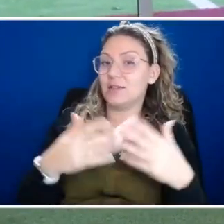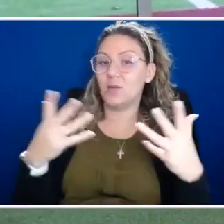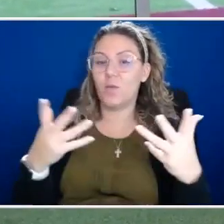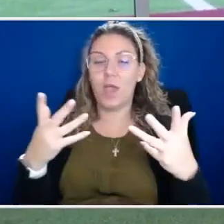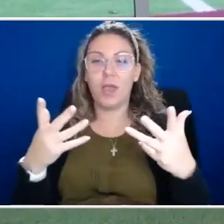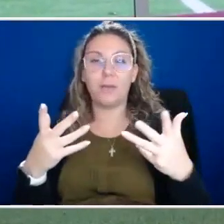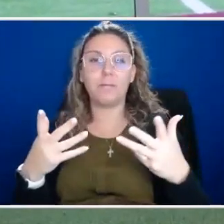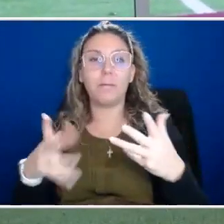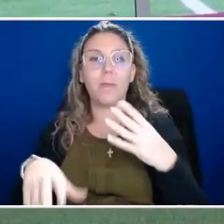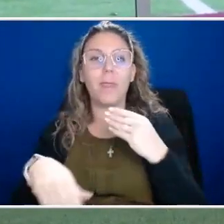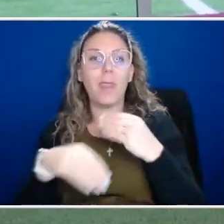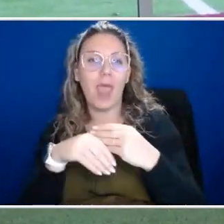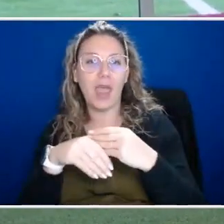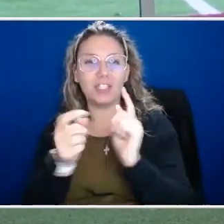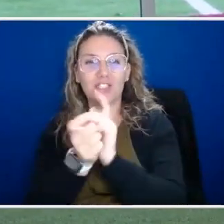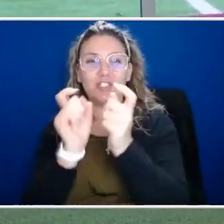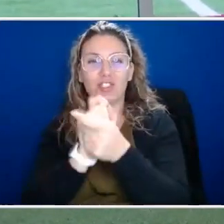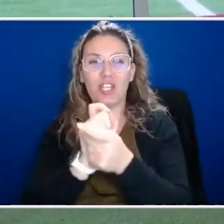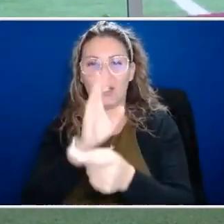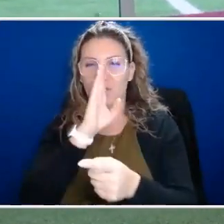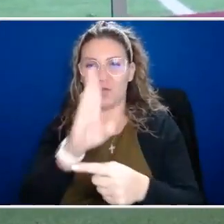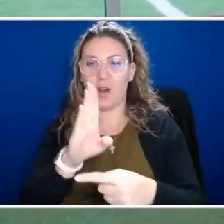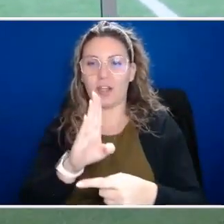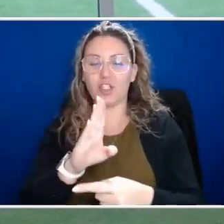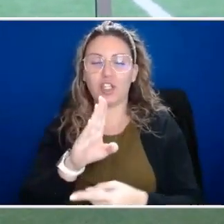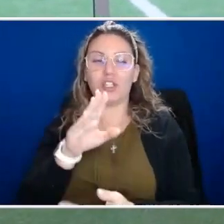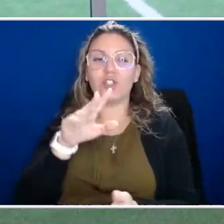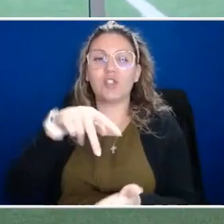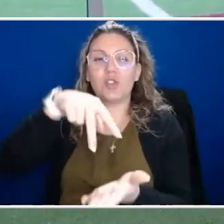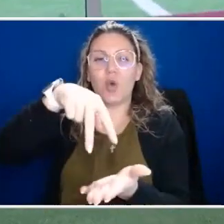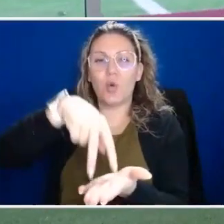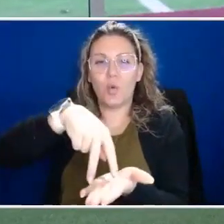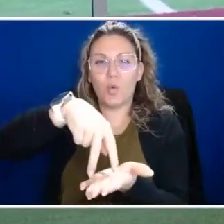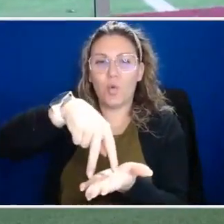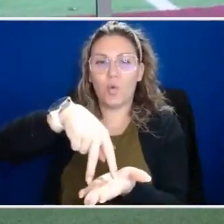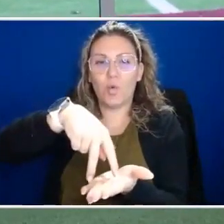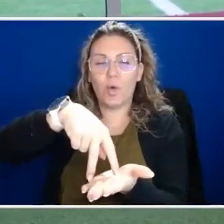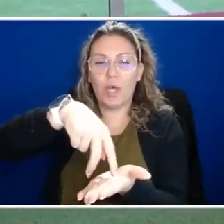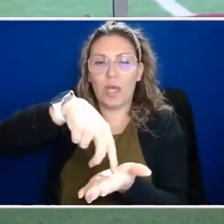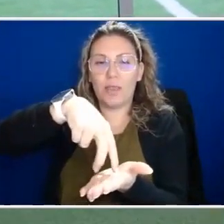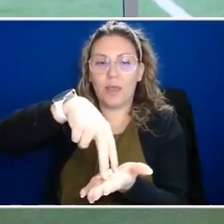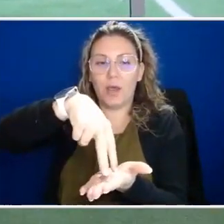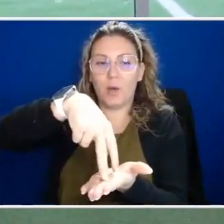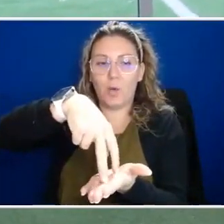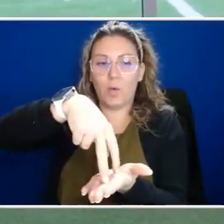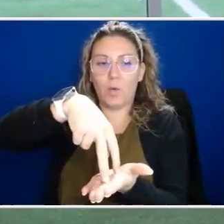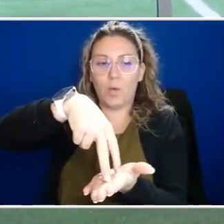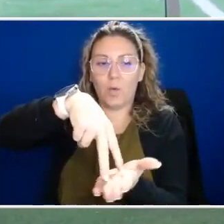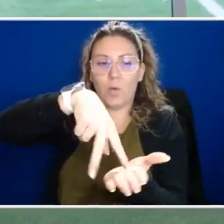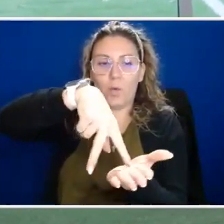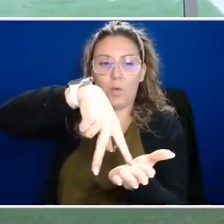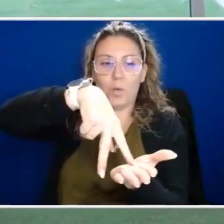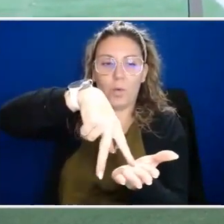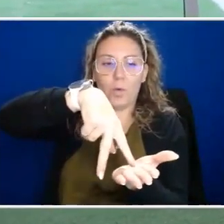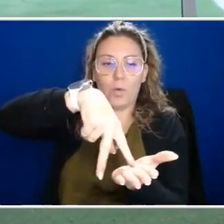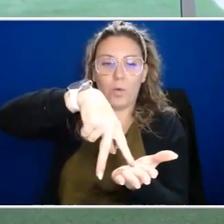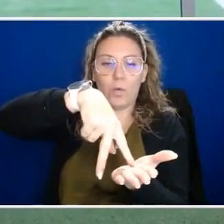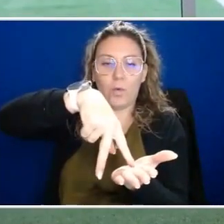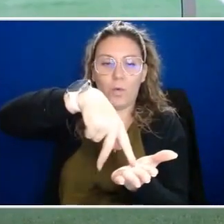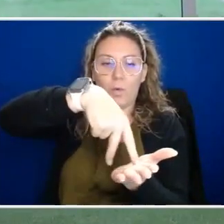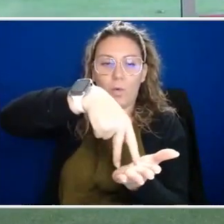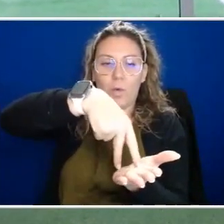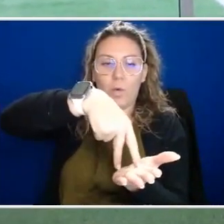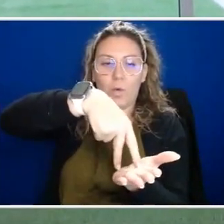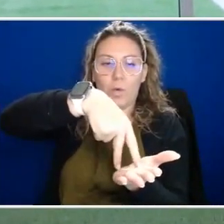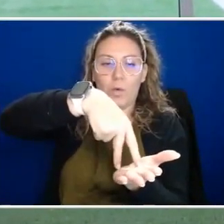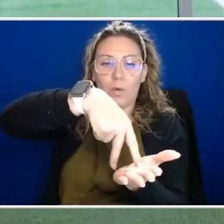of direction. So standing on one leg again, and then that other leg's going to be moving. So now that leg has to balance you as your body